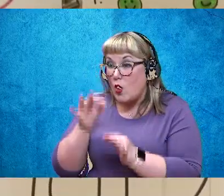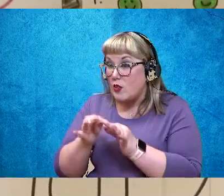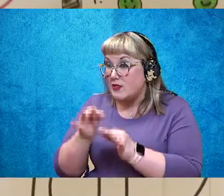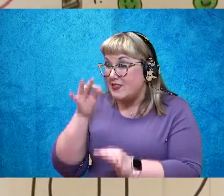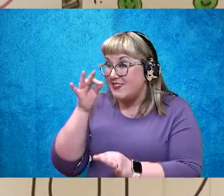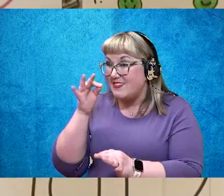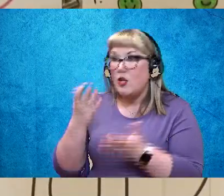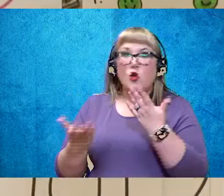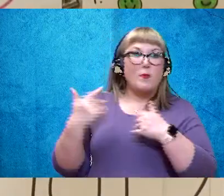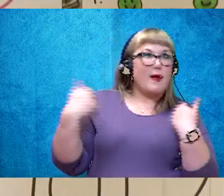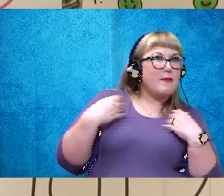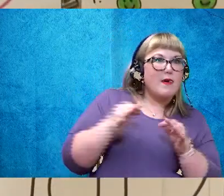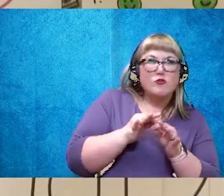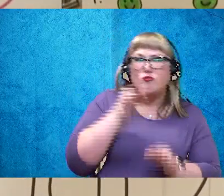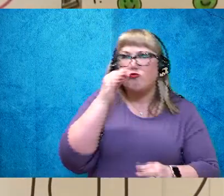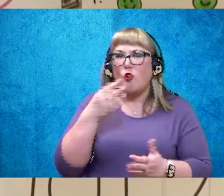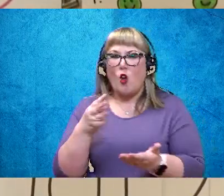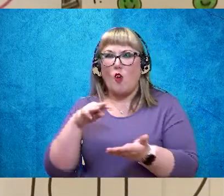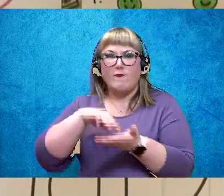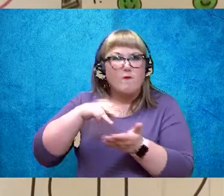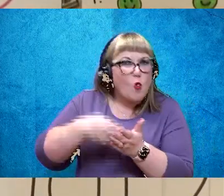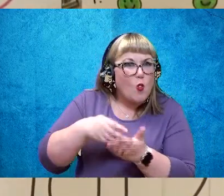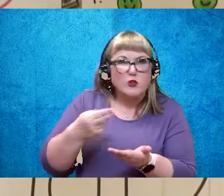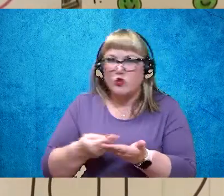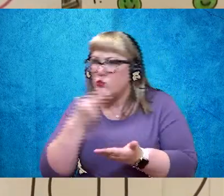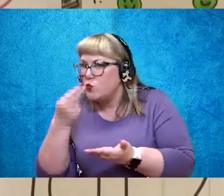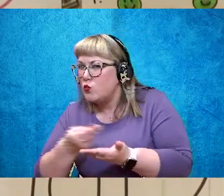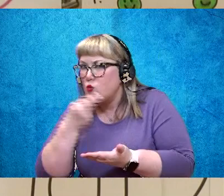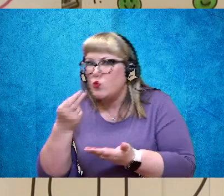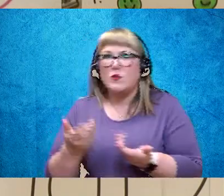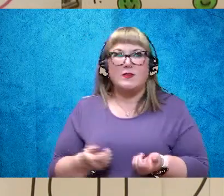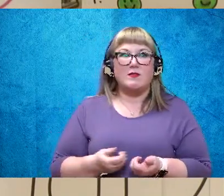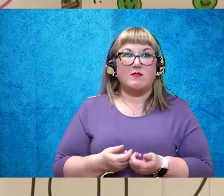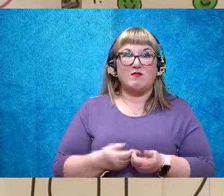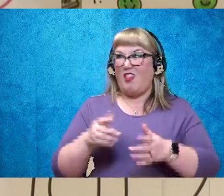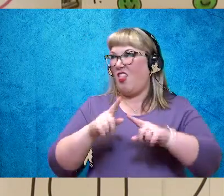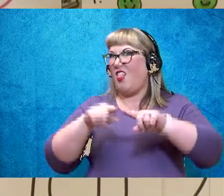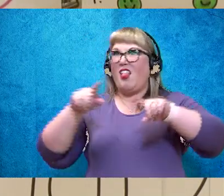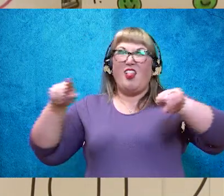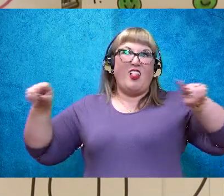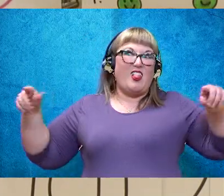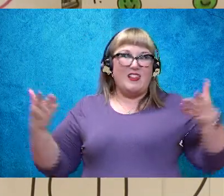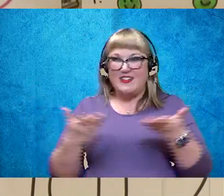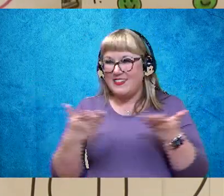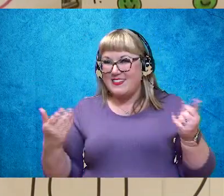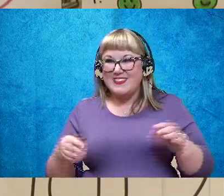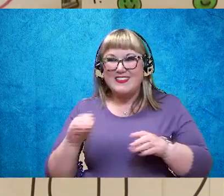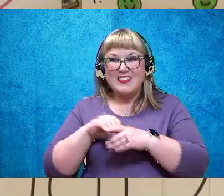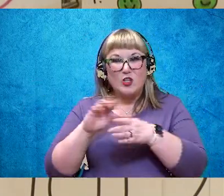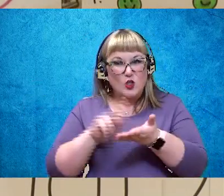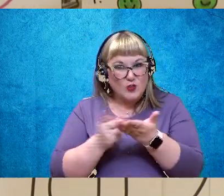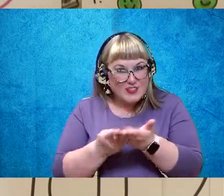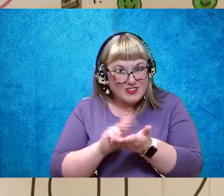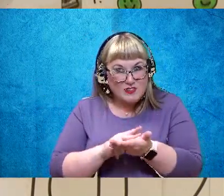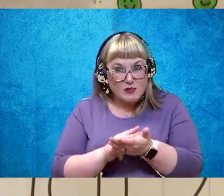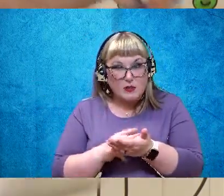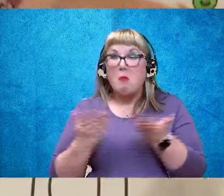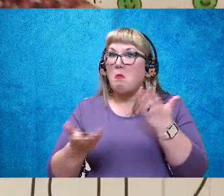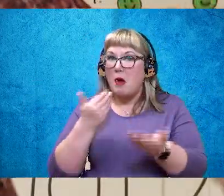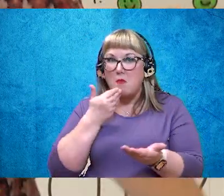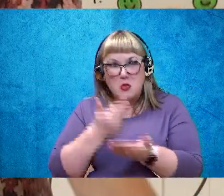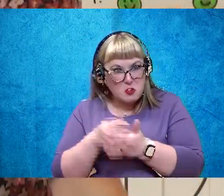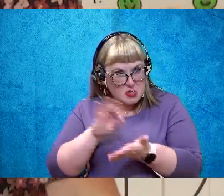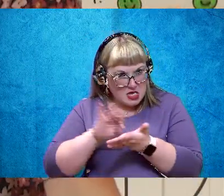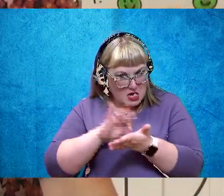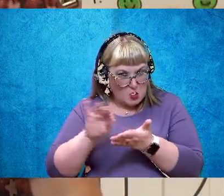have straws or forks or spoons, all kinds of different things in your kitchen that you eat with that might be good to count